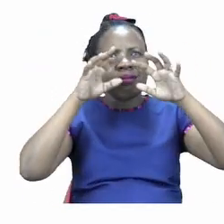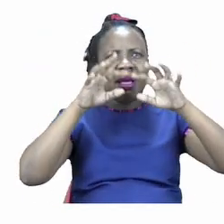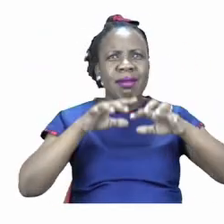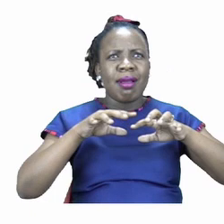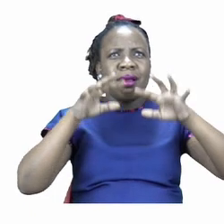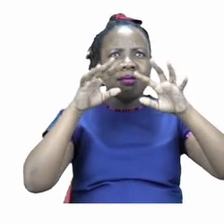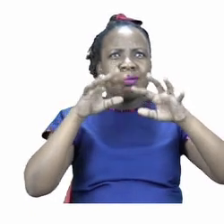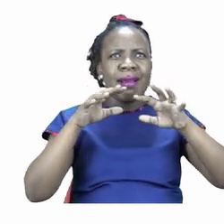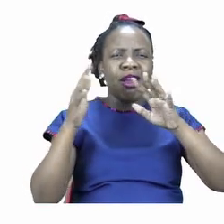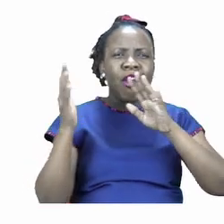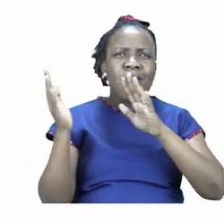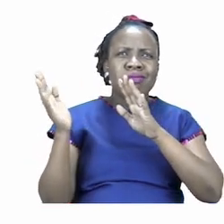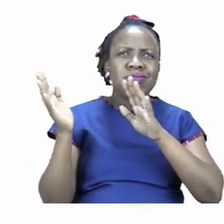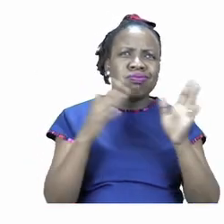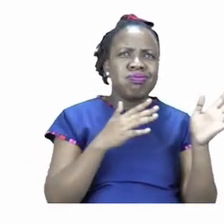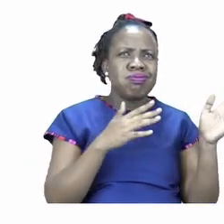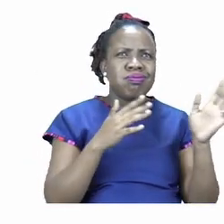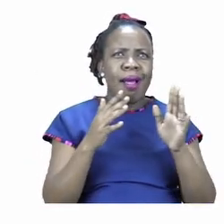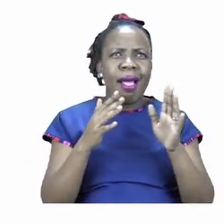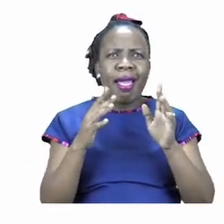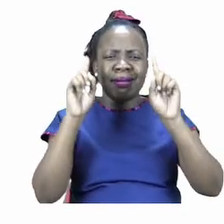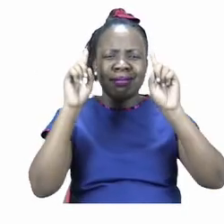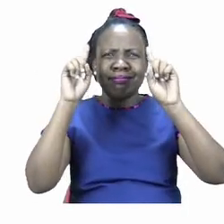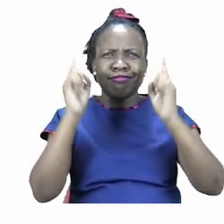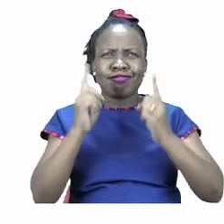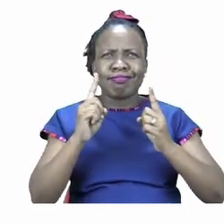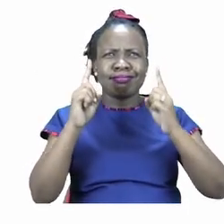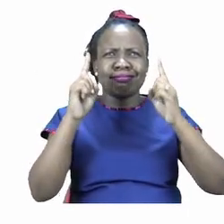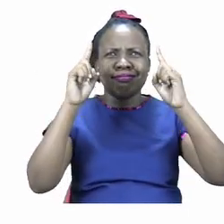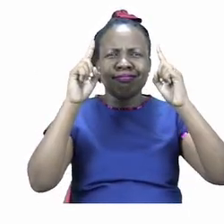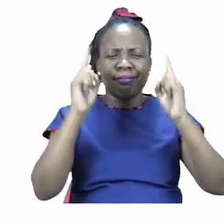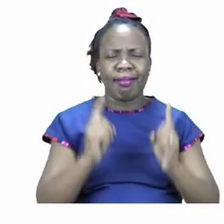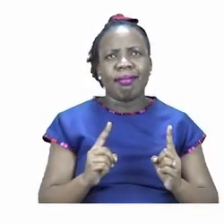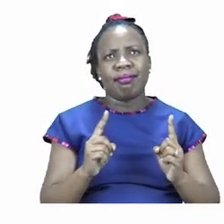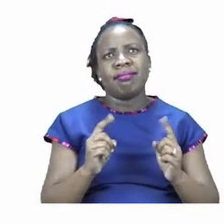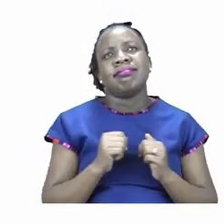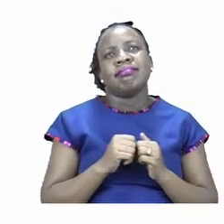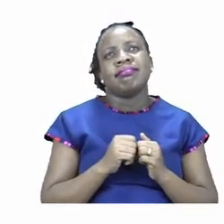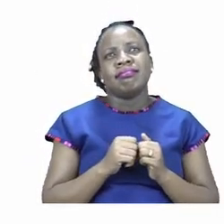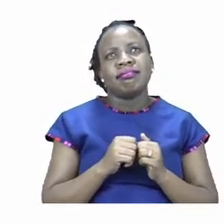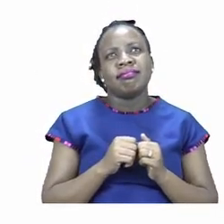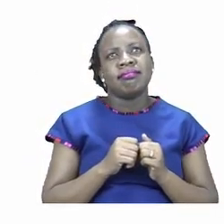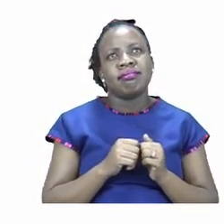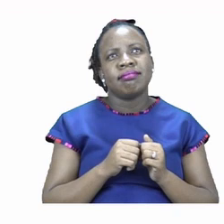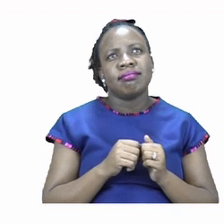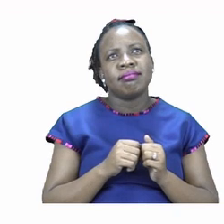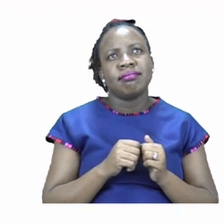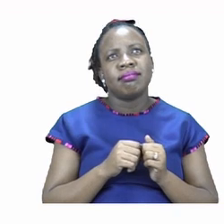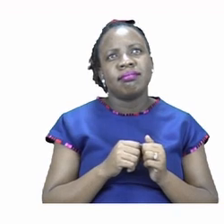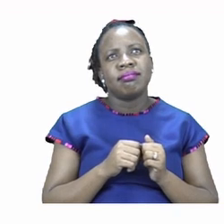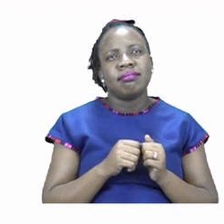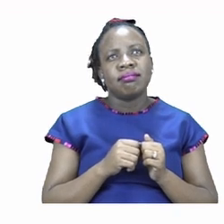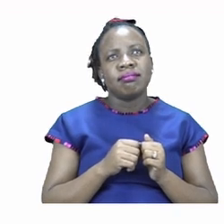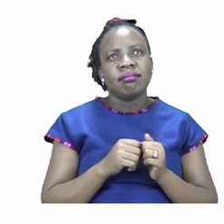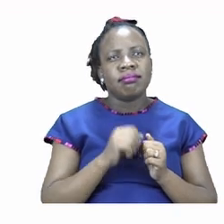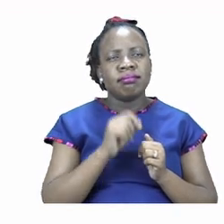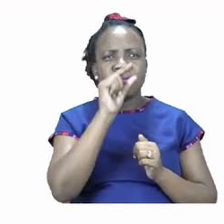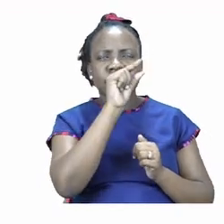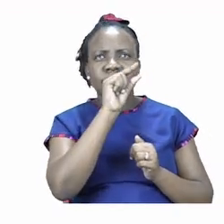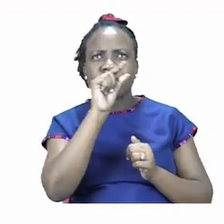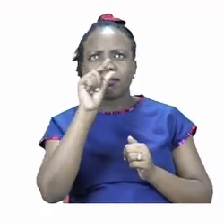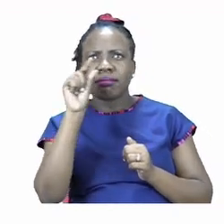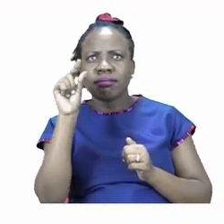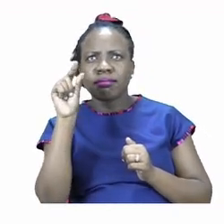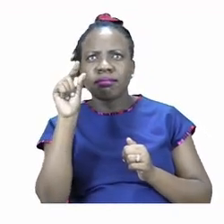and stormy. Now, as you can see, each picture is showing how many or the different